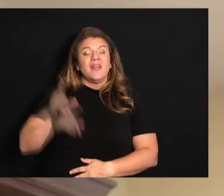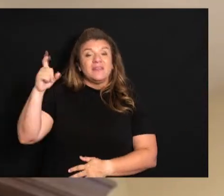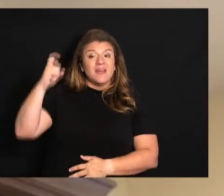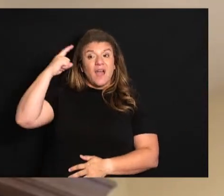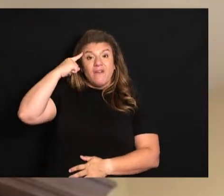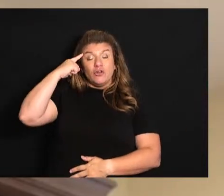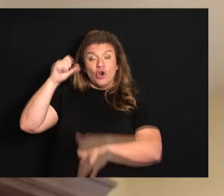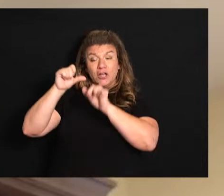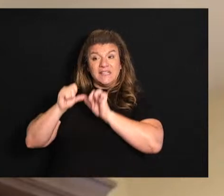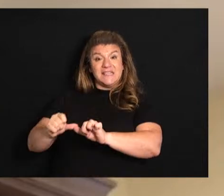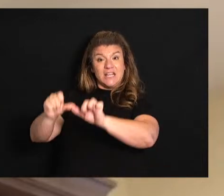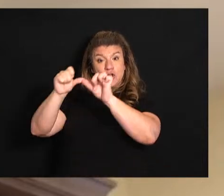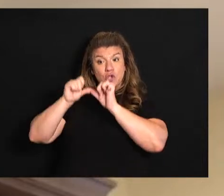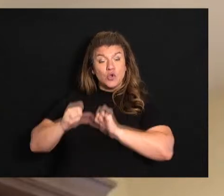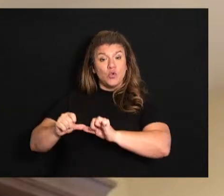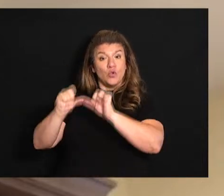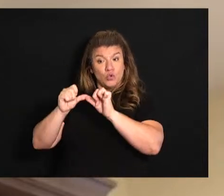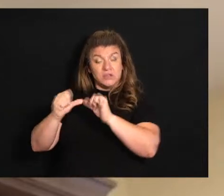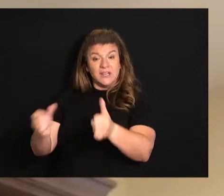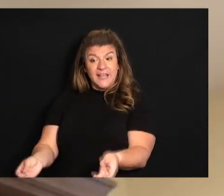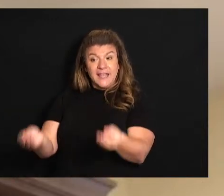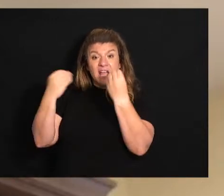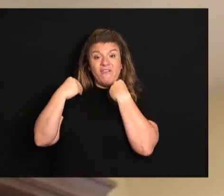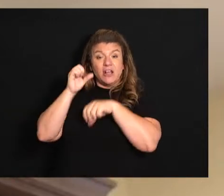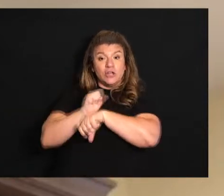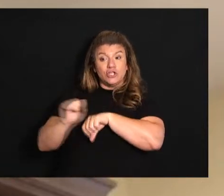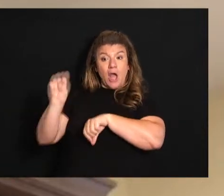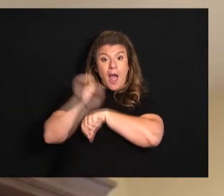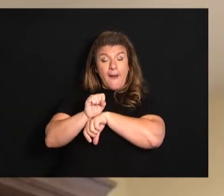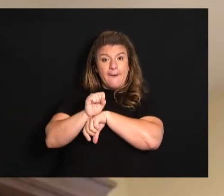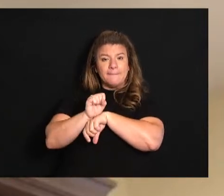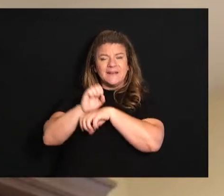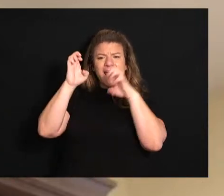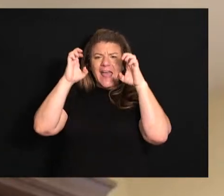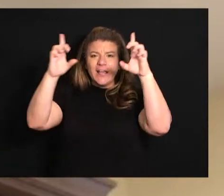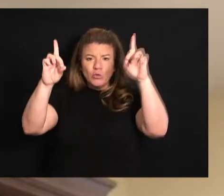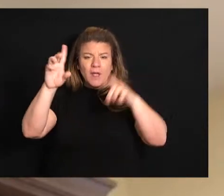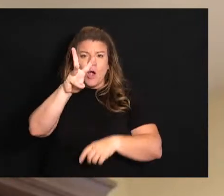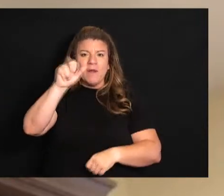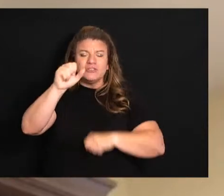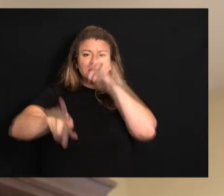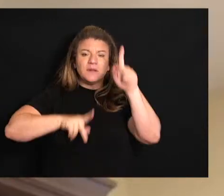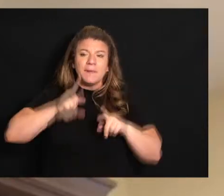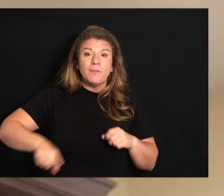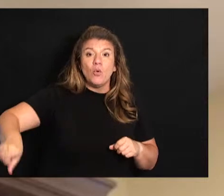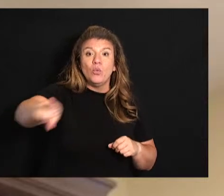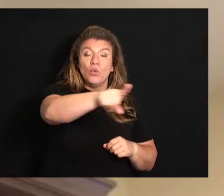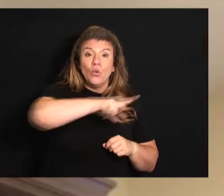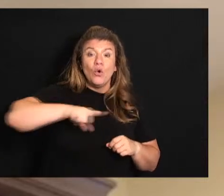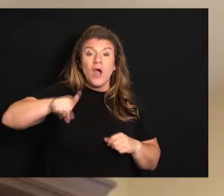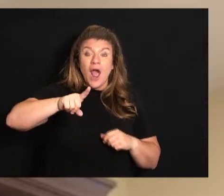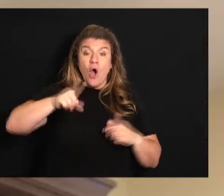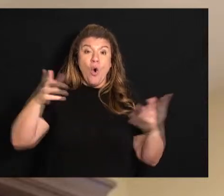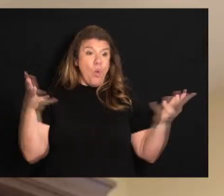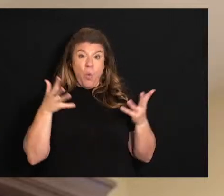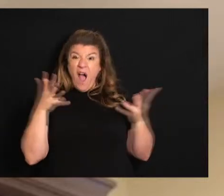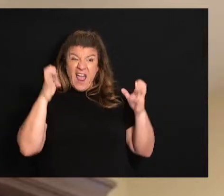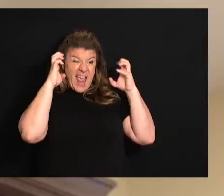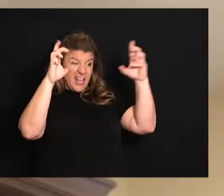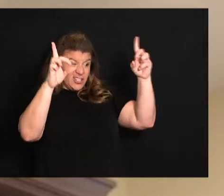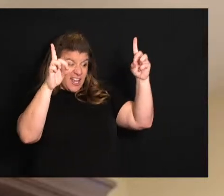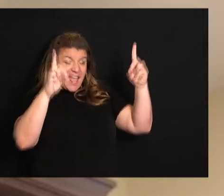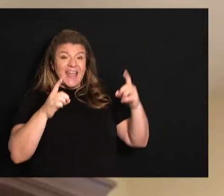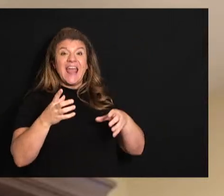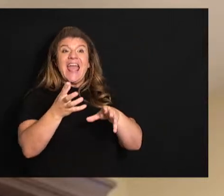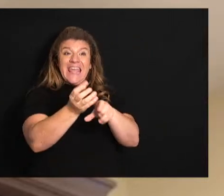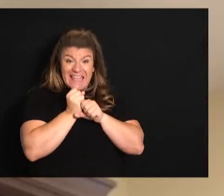to press us to make sure that we continue to educate West Virginians both about getting a vaccine, but also